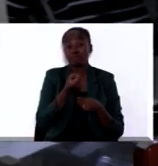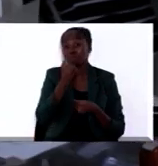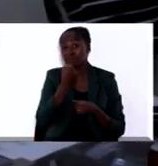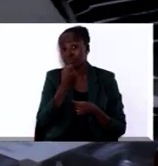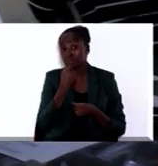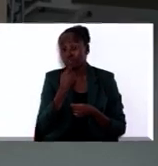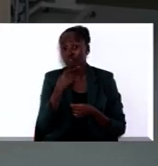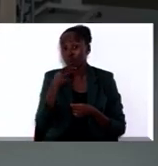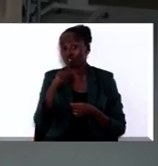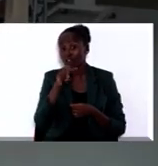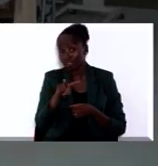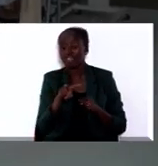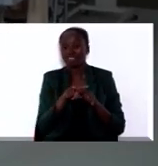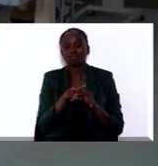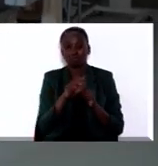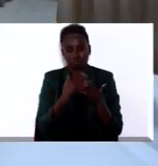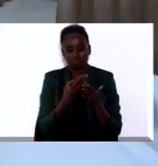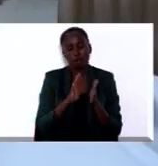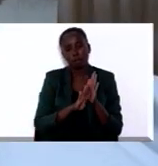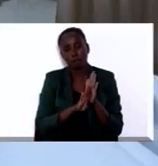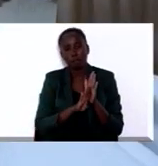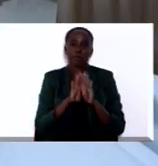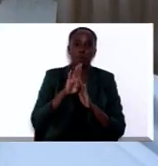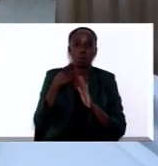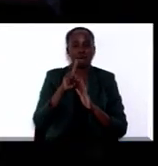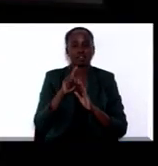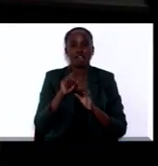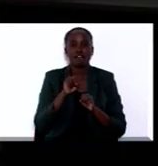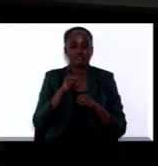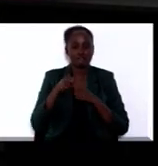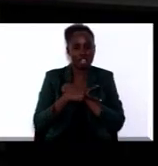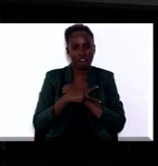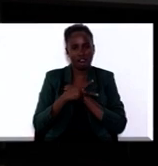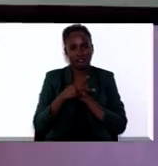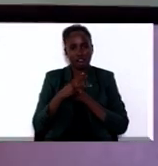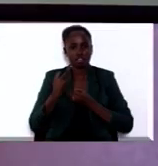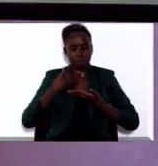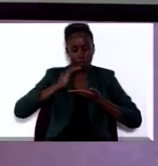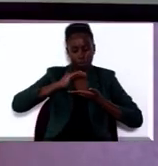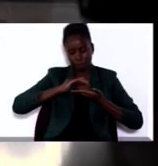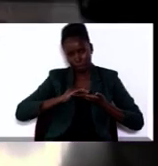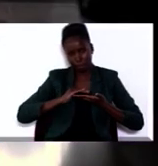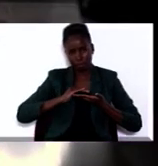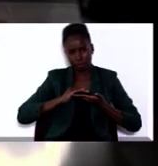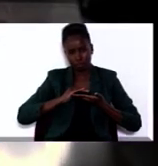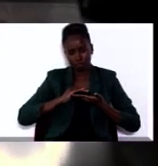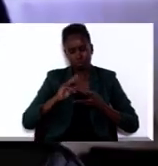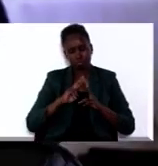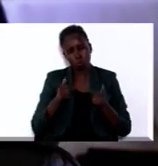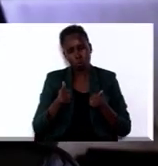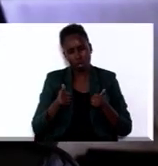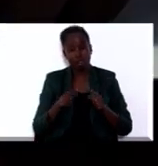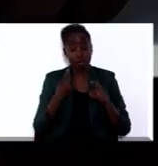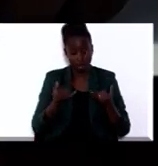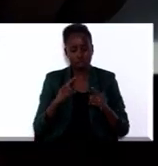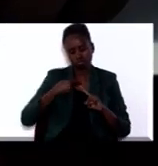improving their viral load, we are doing well on this one. 84. We are at 84.